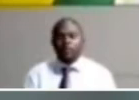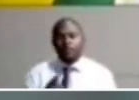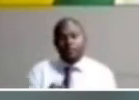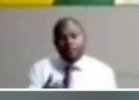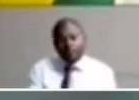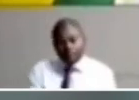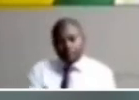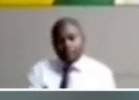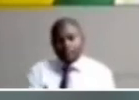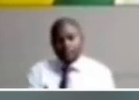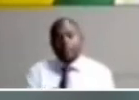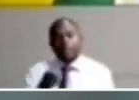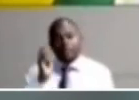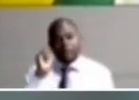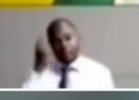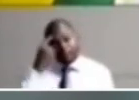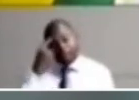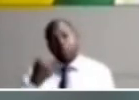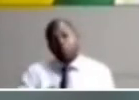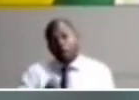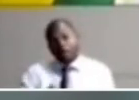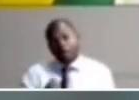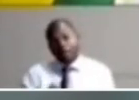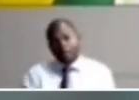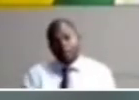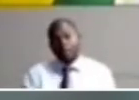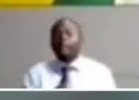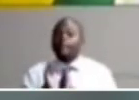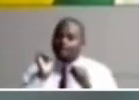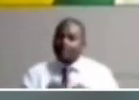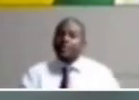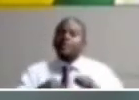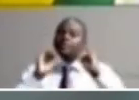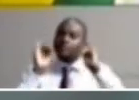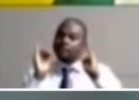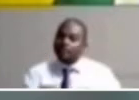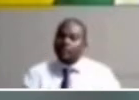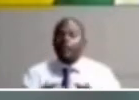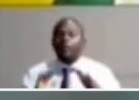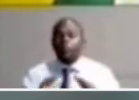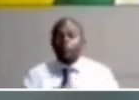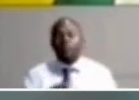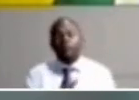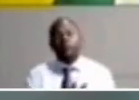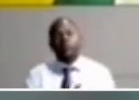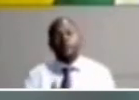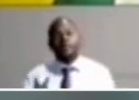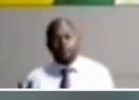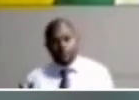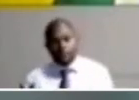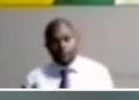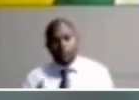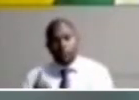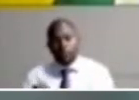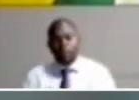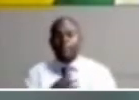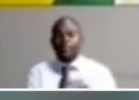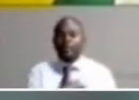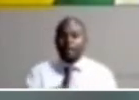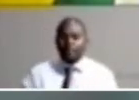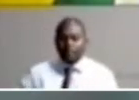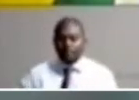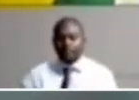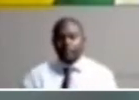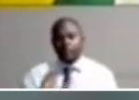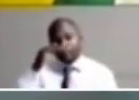16, government workers should also stay at home for the 14 days, except for the army, the